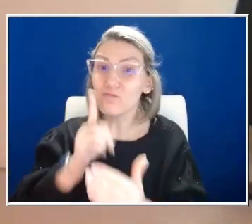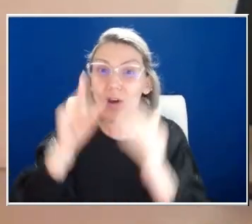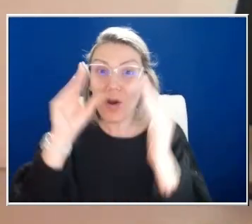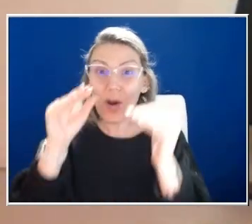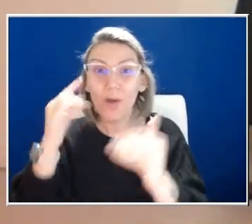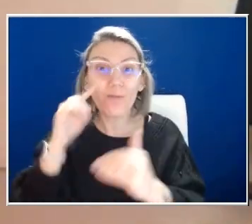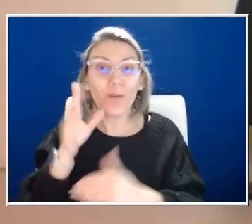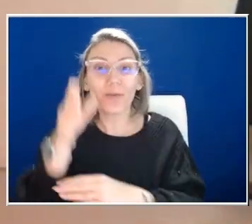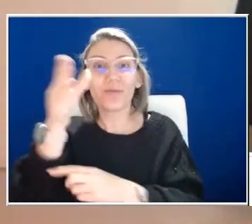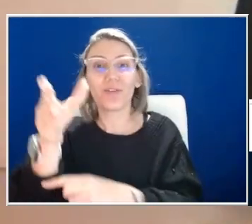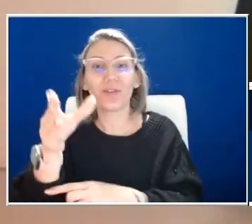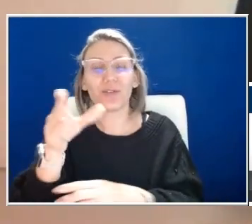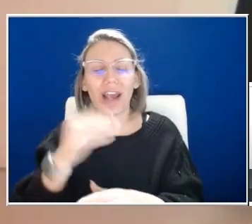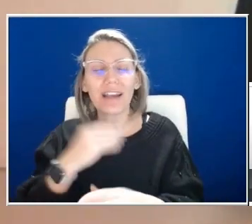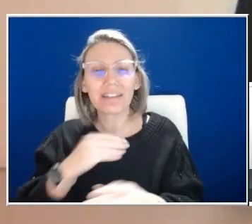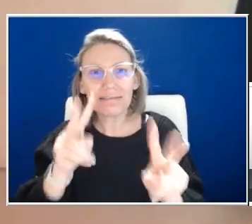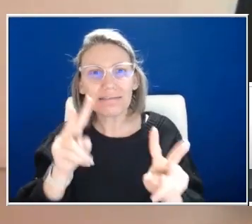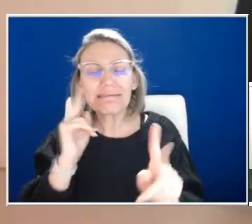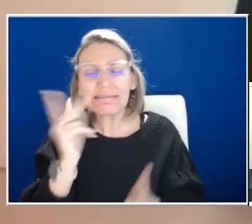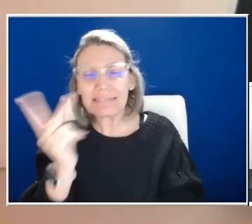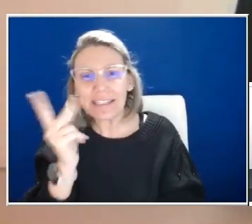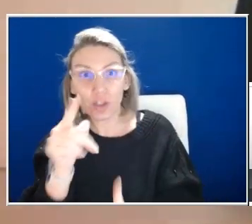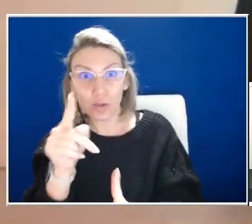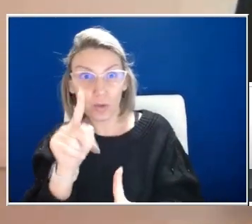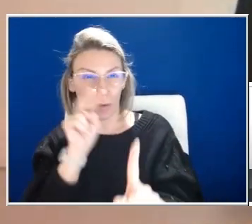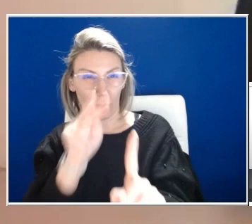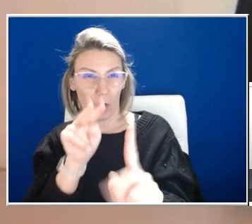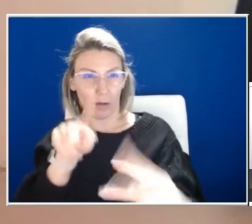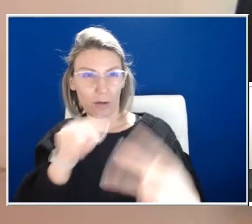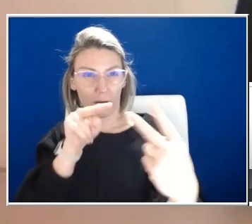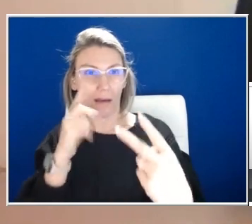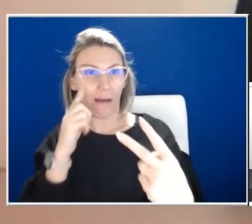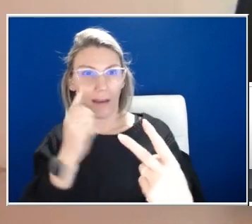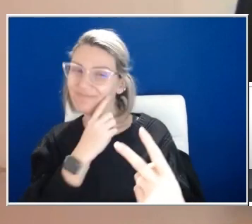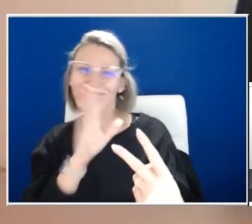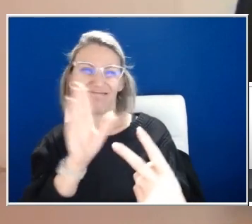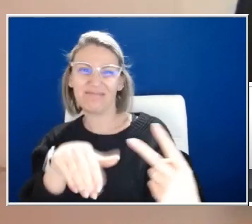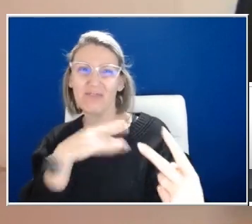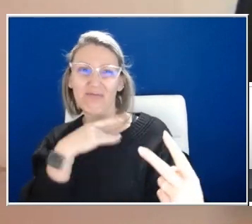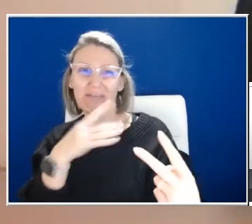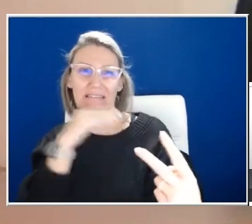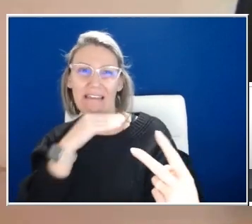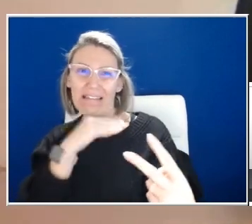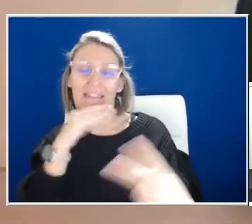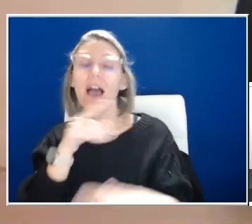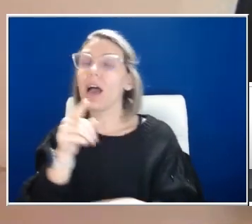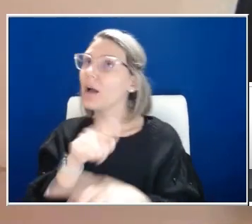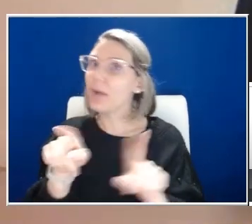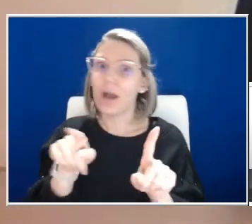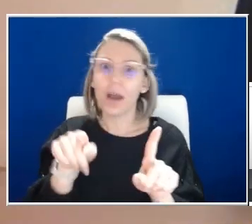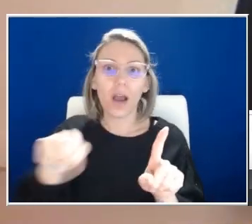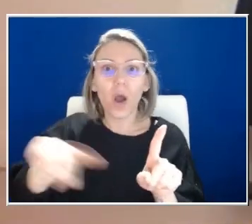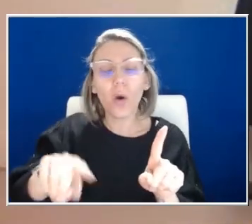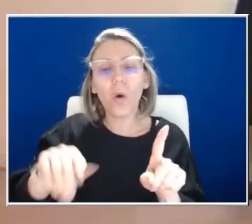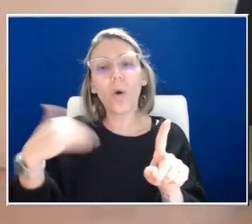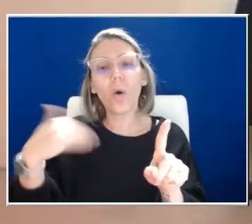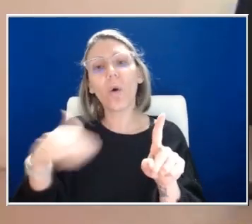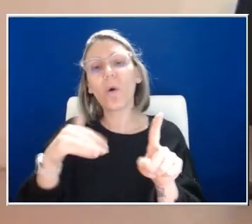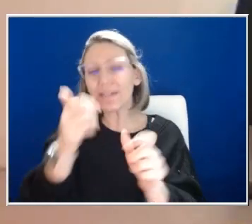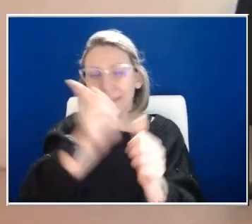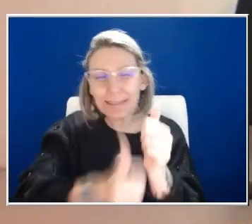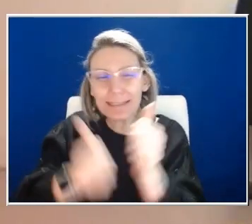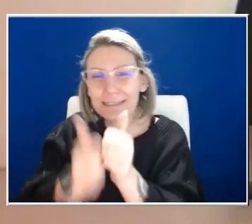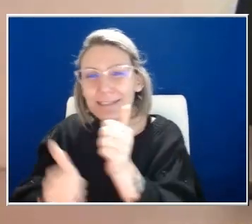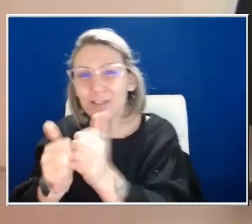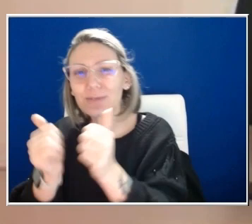their eyes. I could see it. People, you look in people's eyes, you can say, oh, she's not telling me the truth, he's not telling me the truth. But each one of them had something different